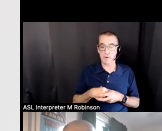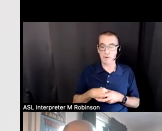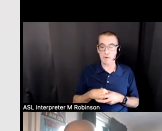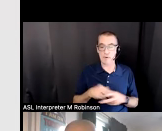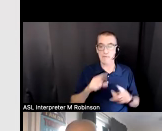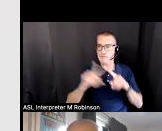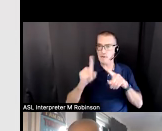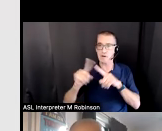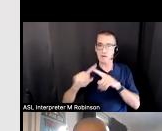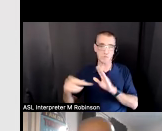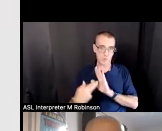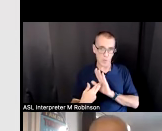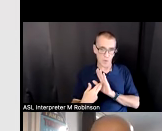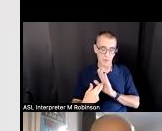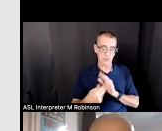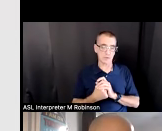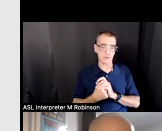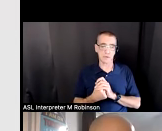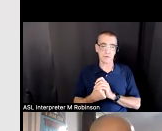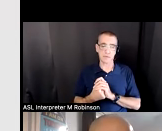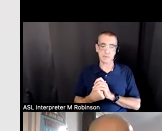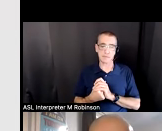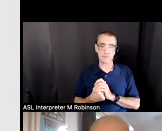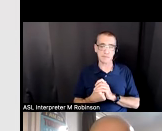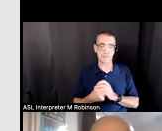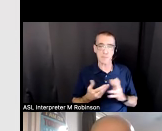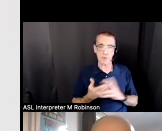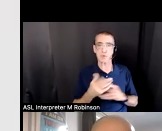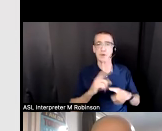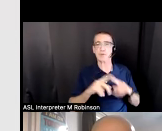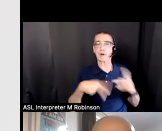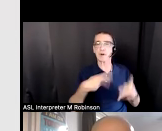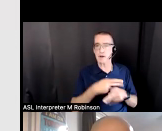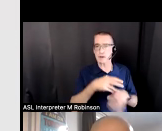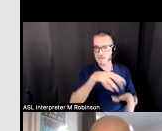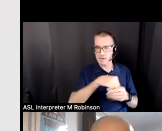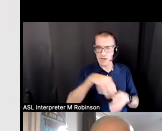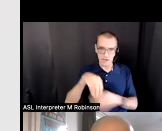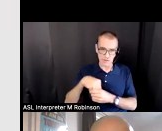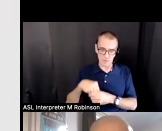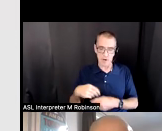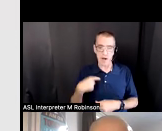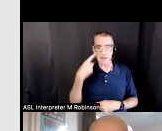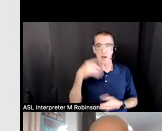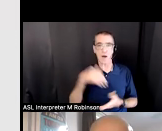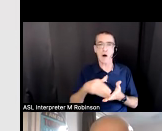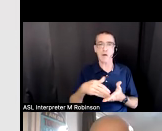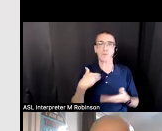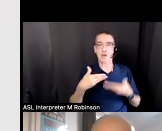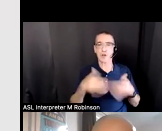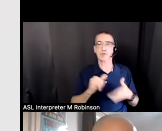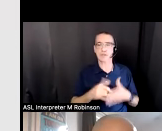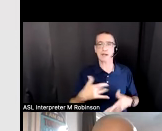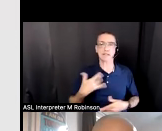various roles, you know, throughout different types of engagement. I think, you know, we often lose the sense